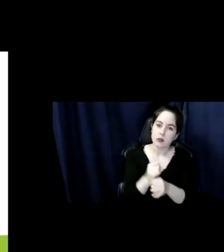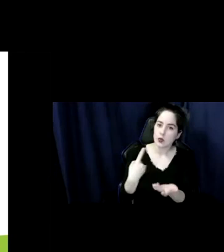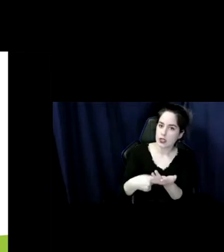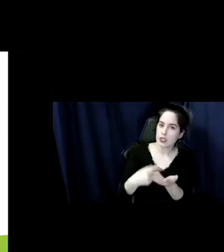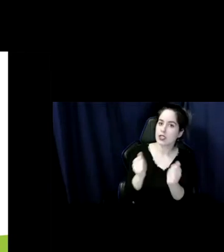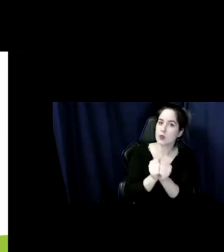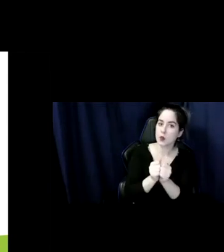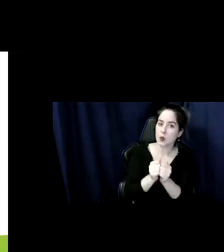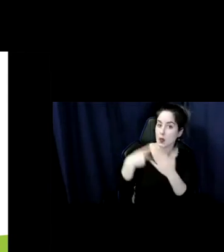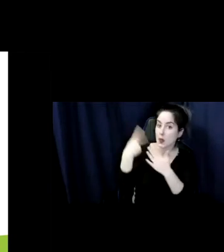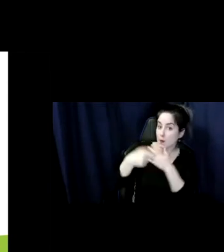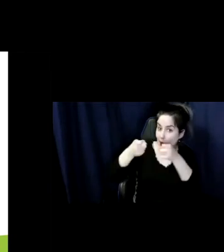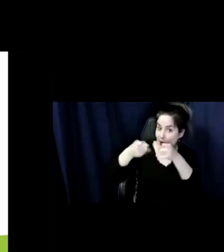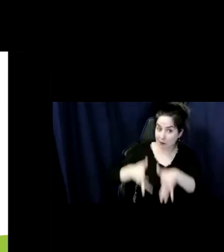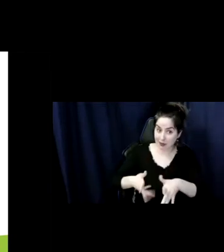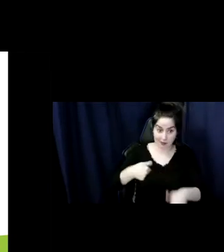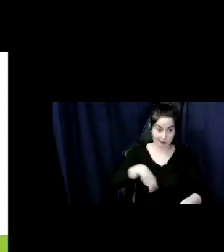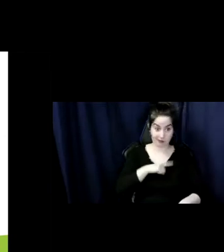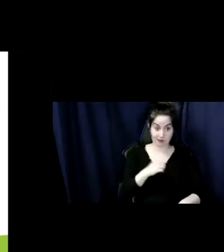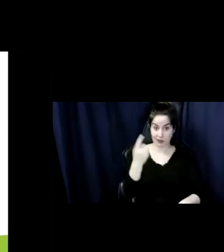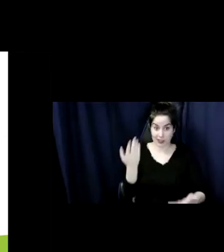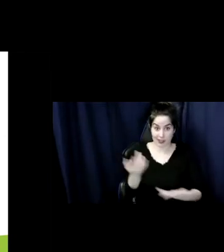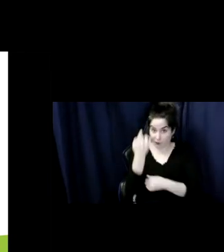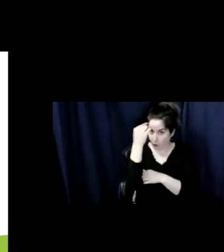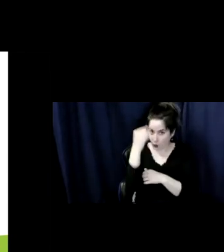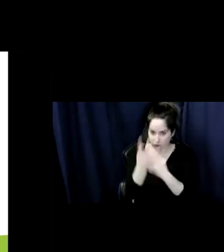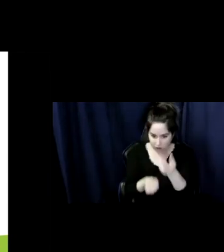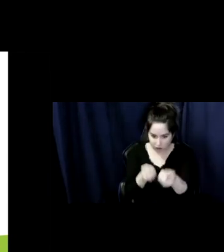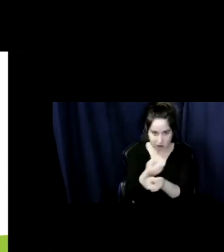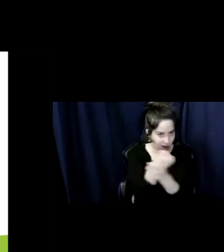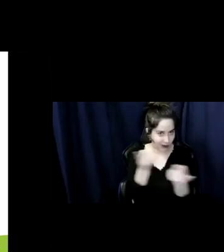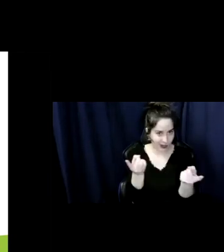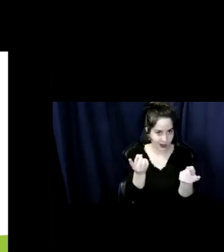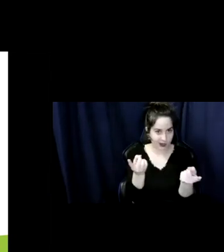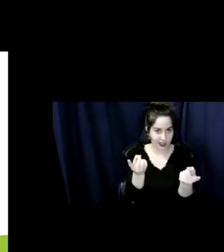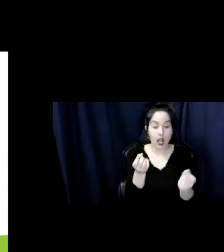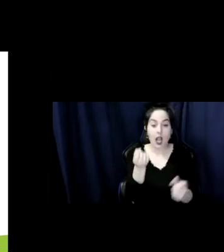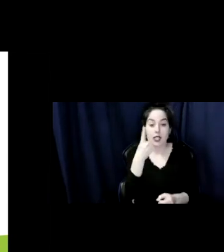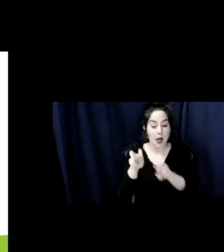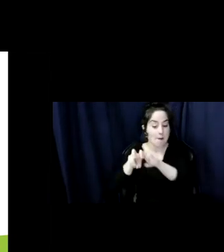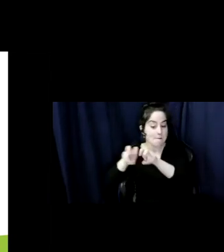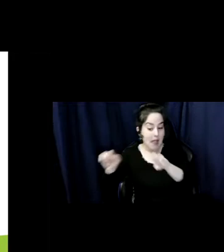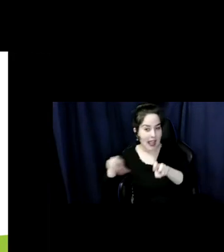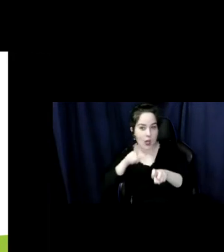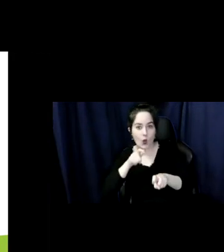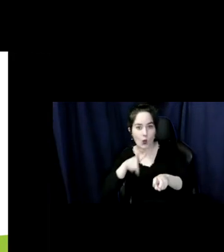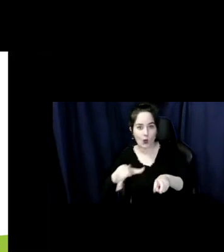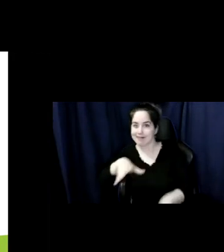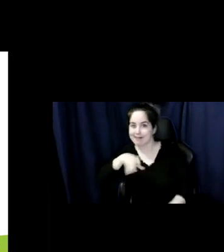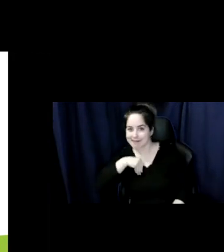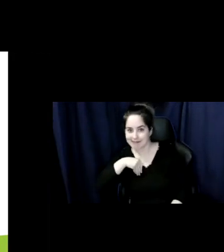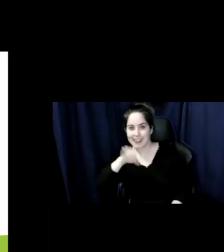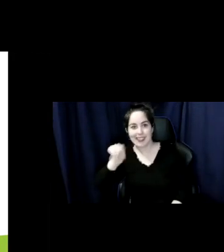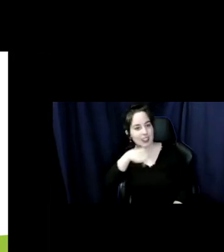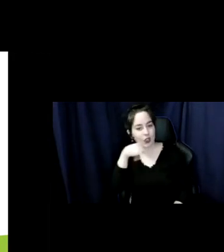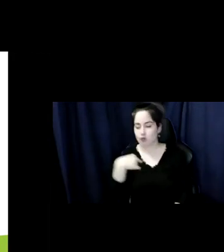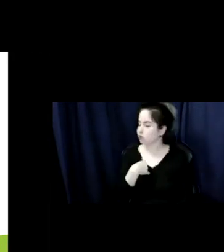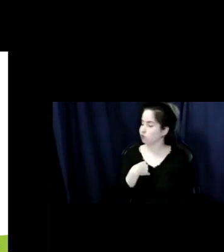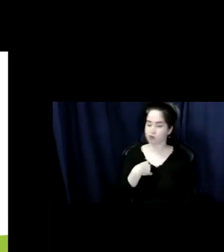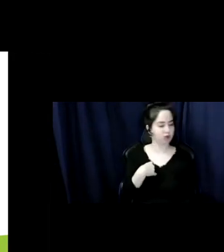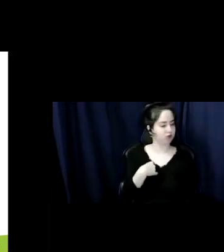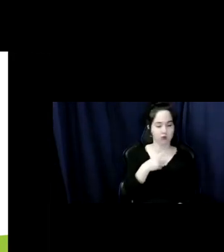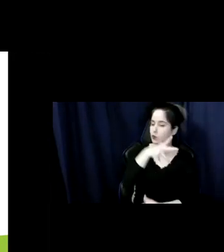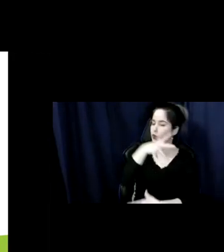managers. We're really here to support you. We don't make any decisions about who does and does not get the funding at all.